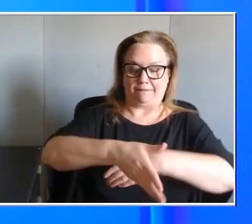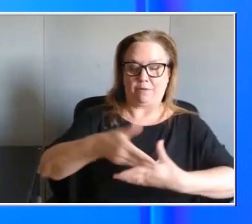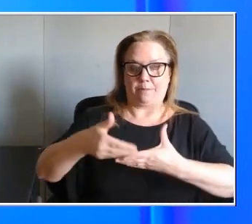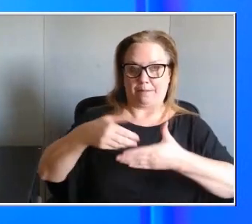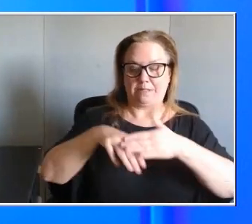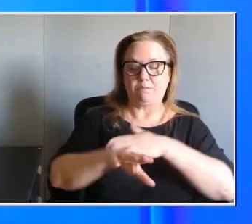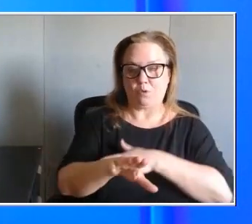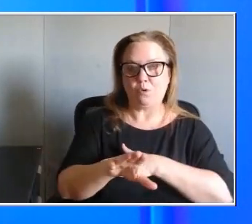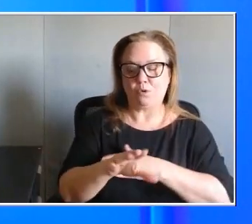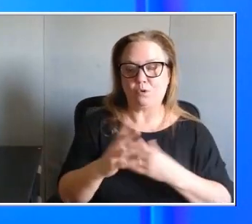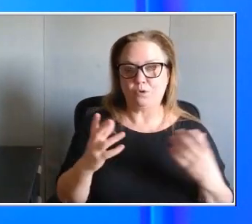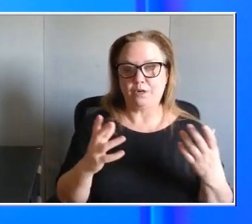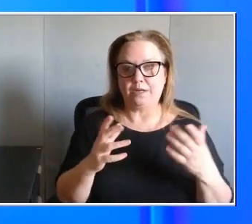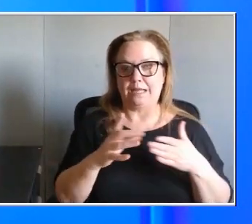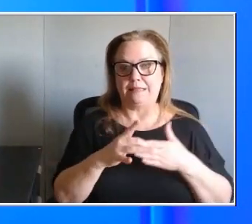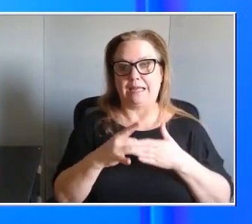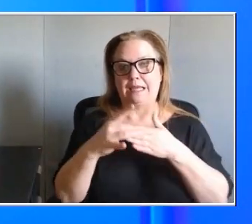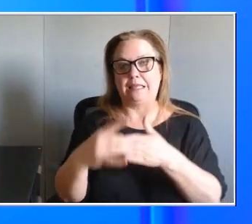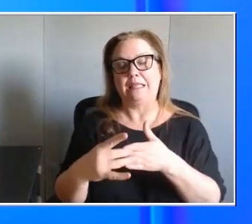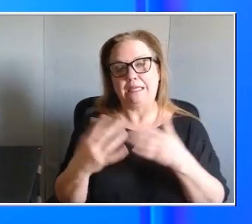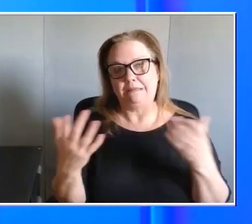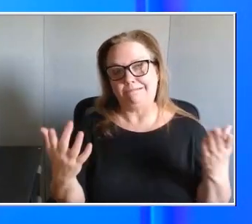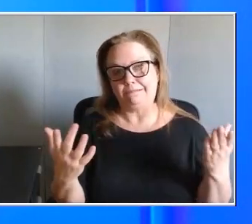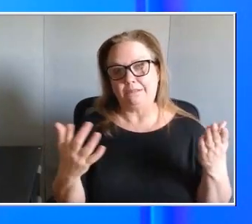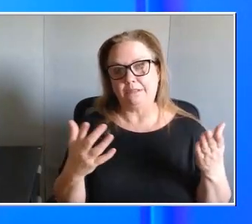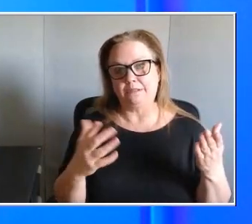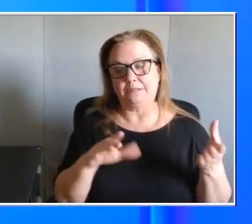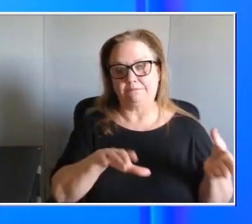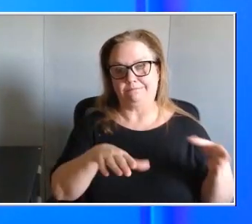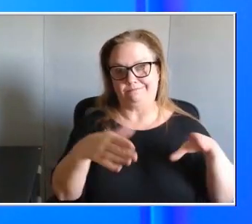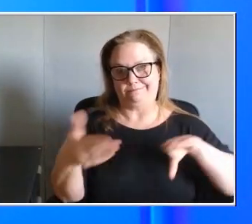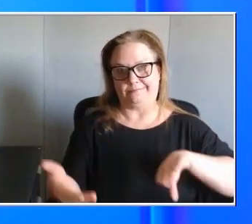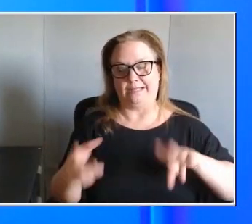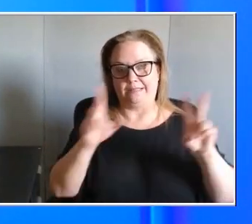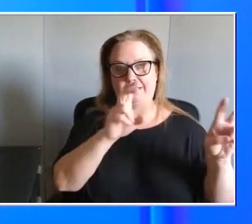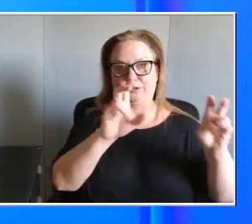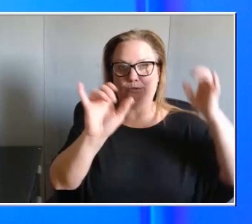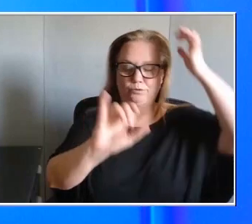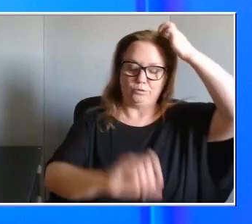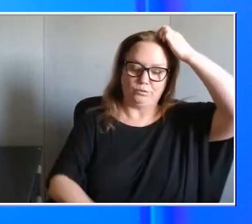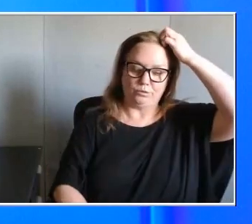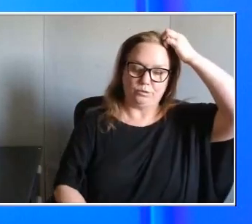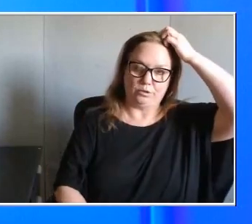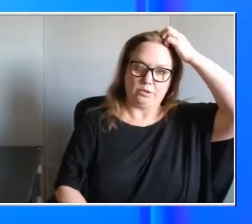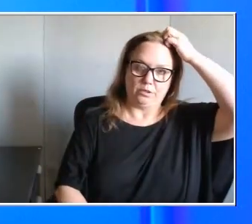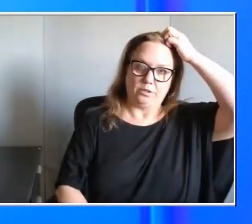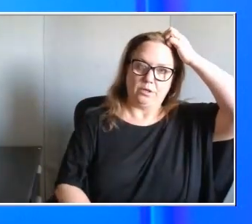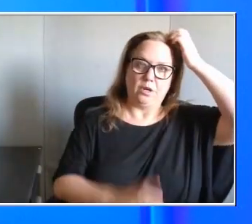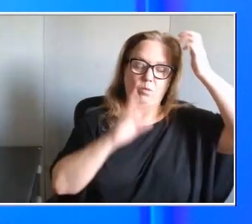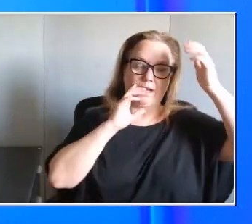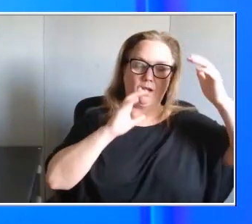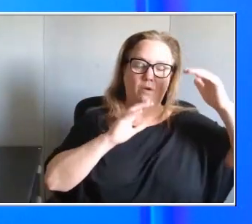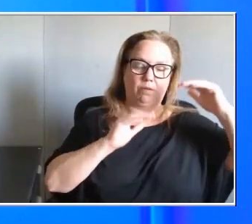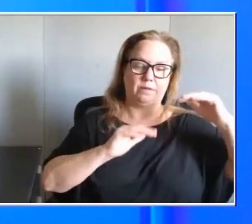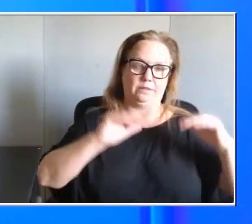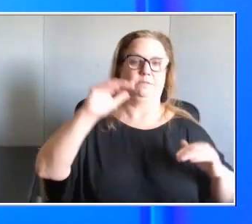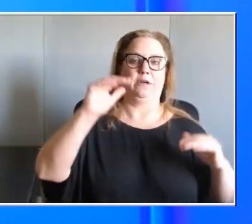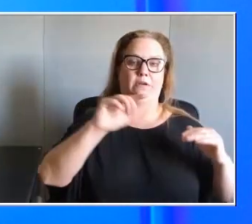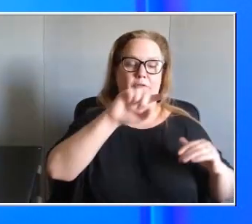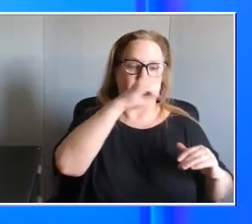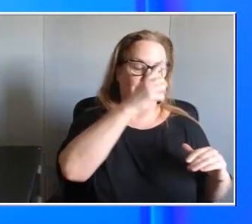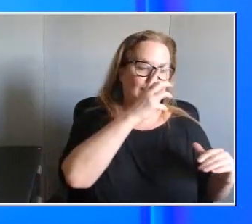That can actually lead to mortality issues as well. So, and we do know there's disparities of our Black